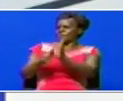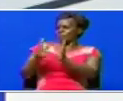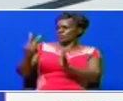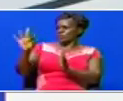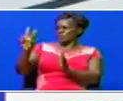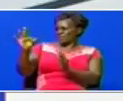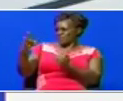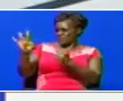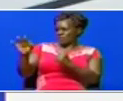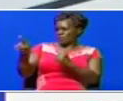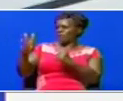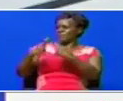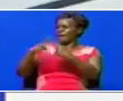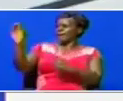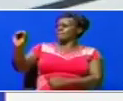23.59%.